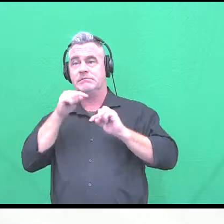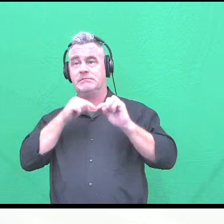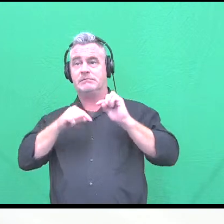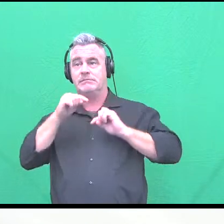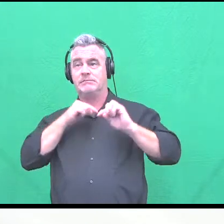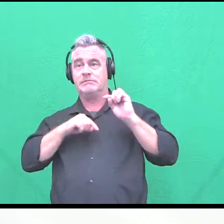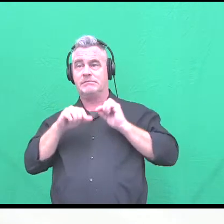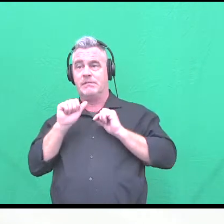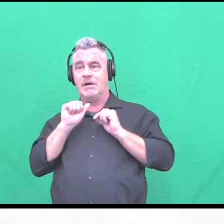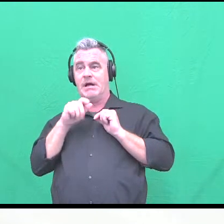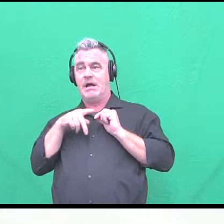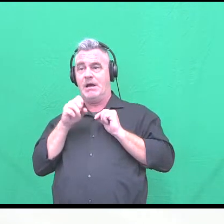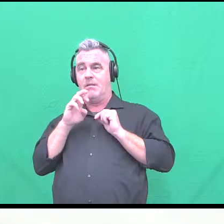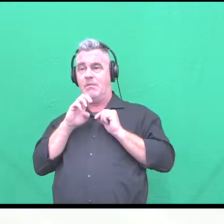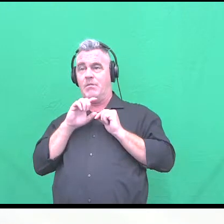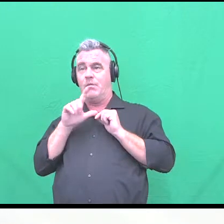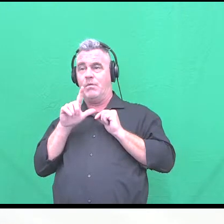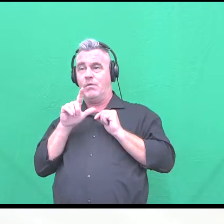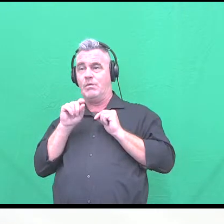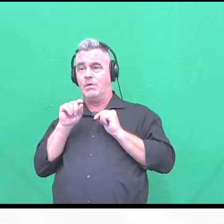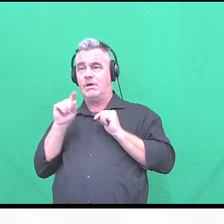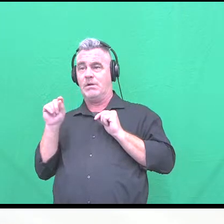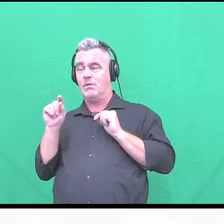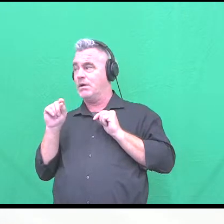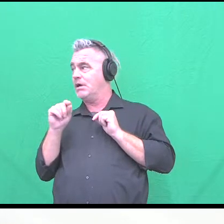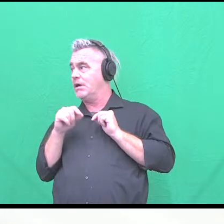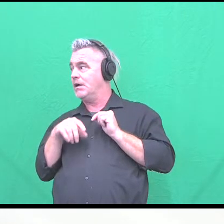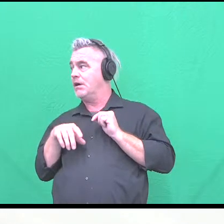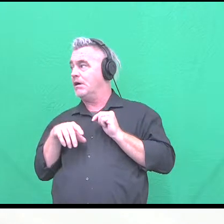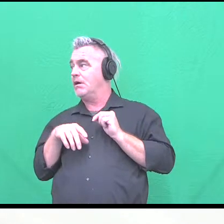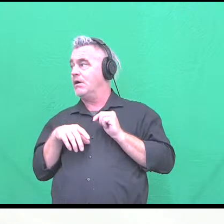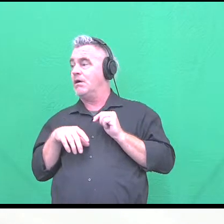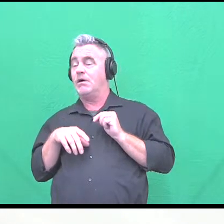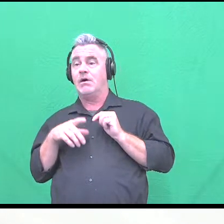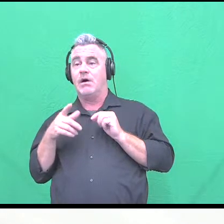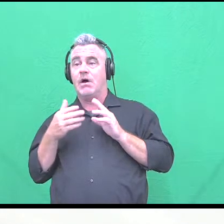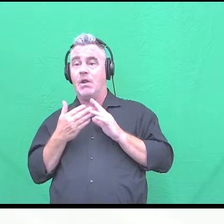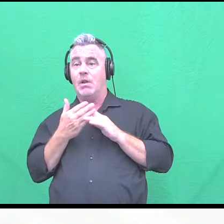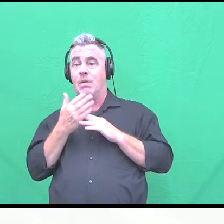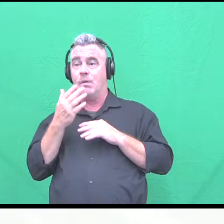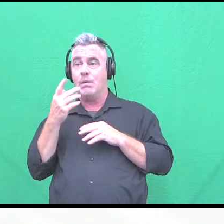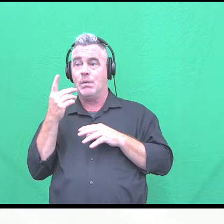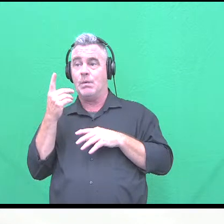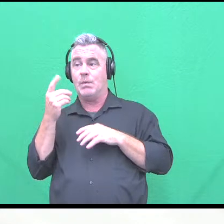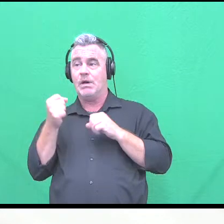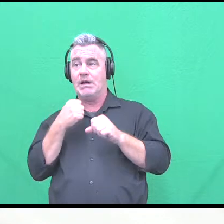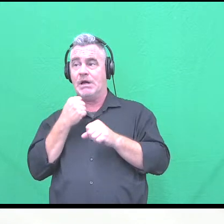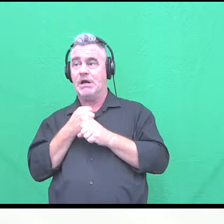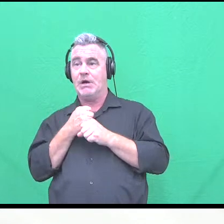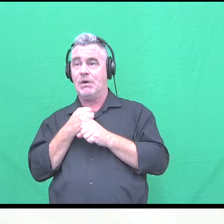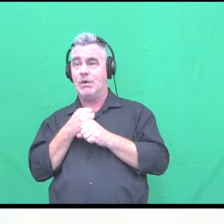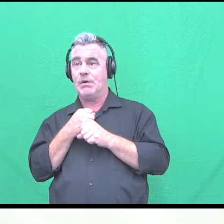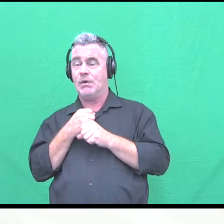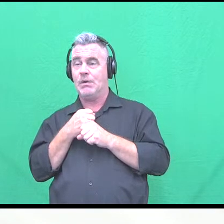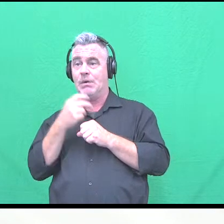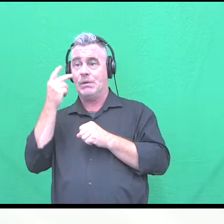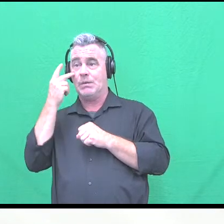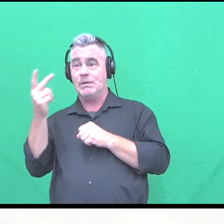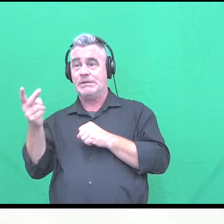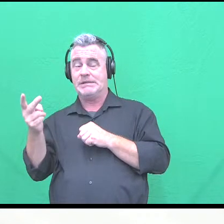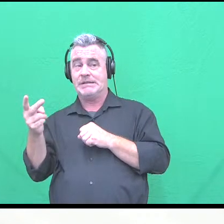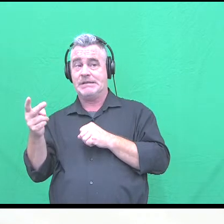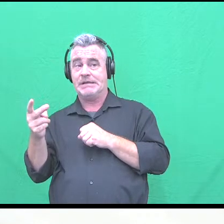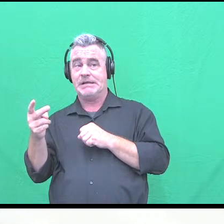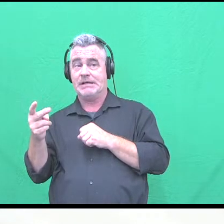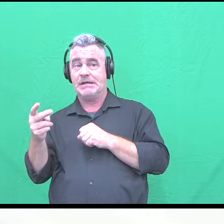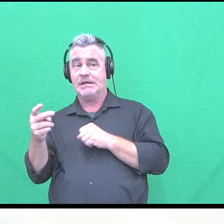April 2020 and through this past school year, and you'll see that the